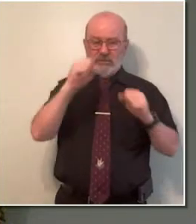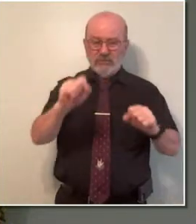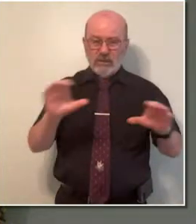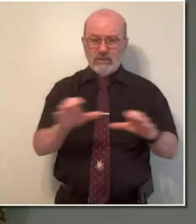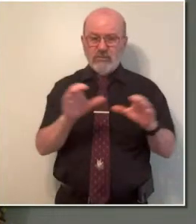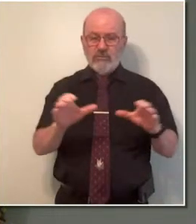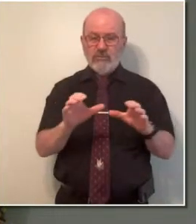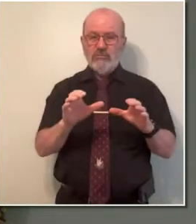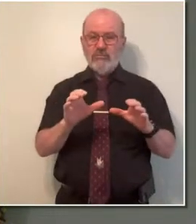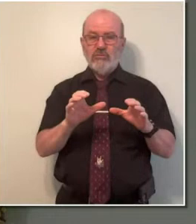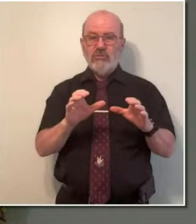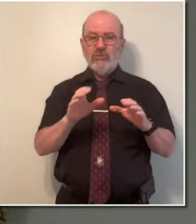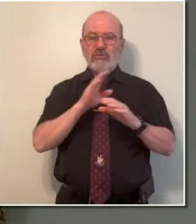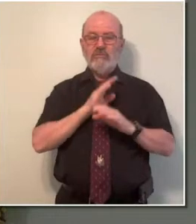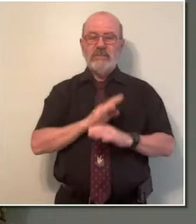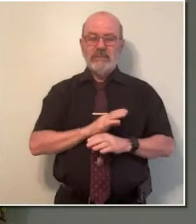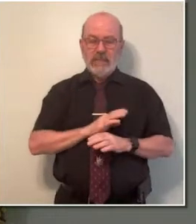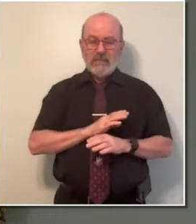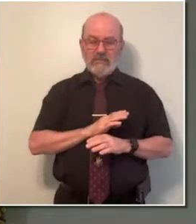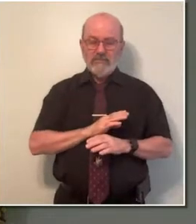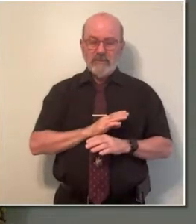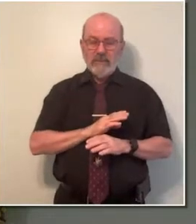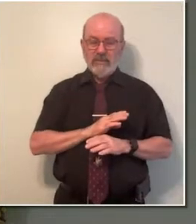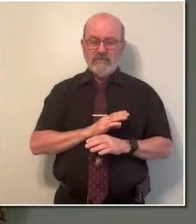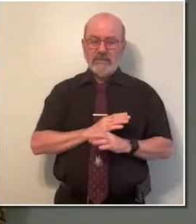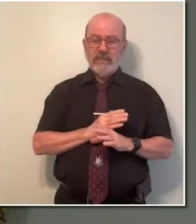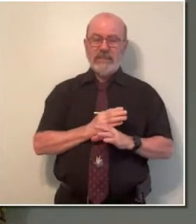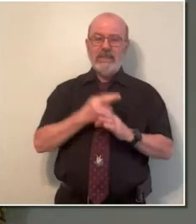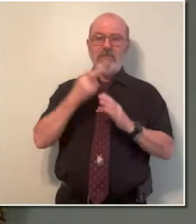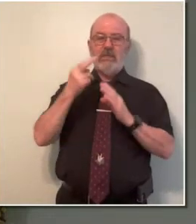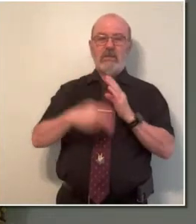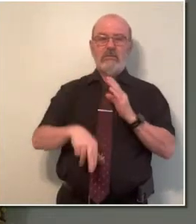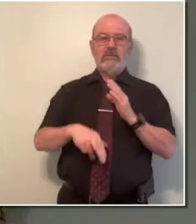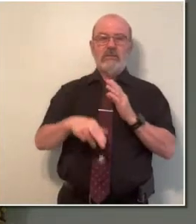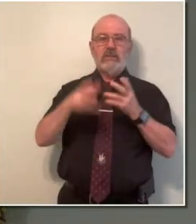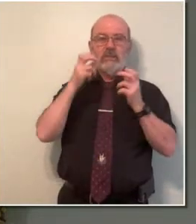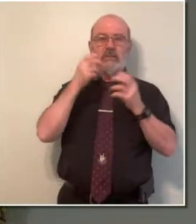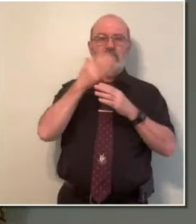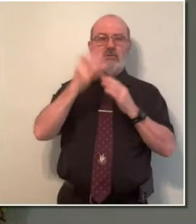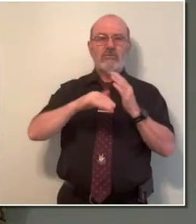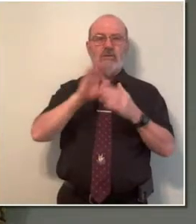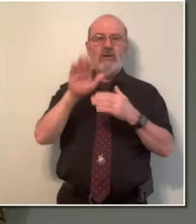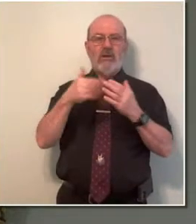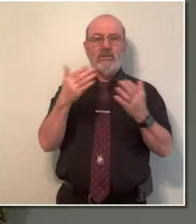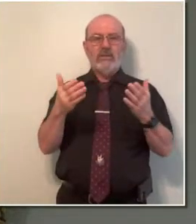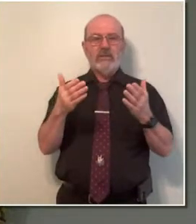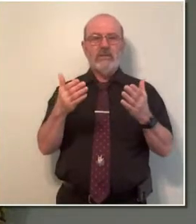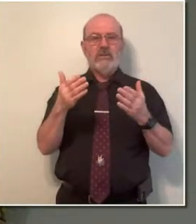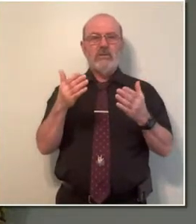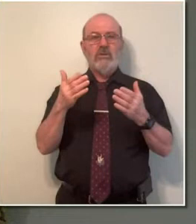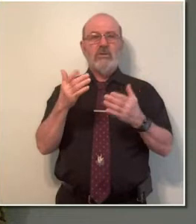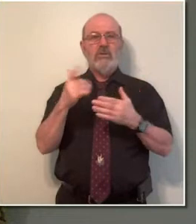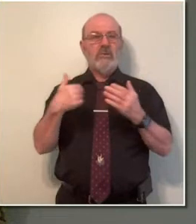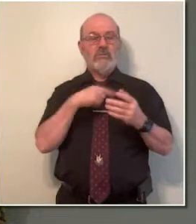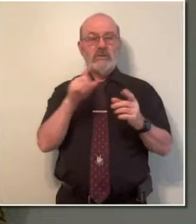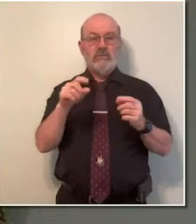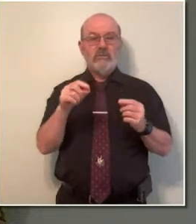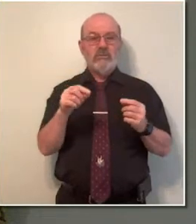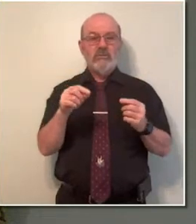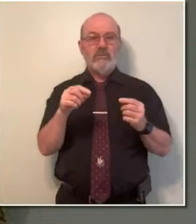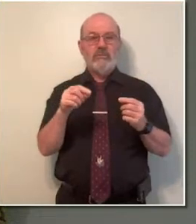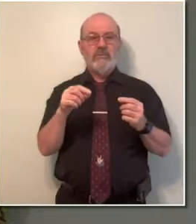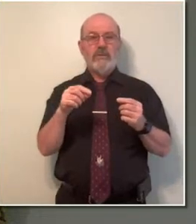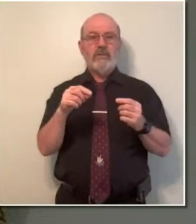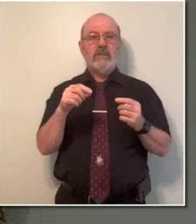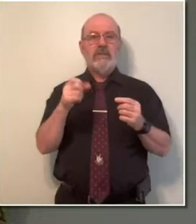order to be satisfied, and he came to the conclusion. Let us hear the conclusion of the whole matter. What is it? What are we supposed to do? He came to the conclusion